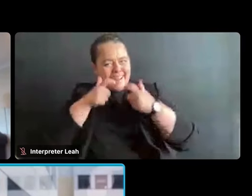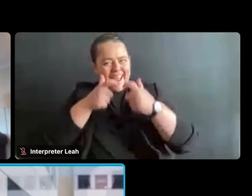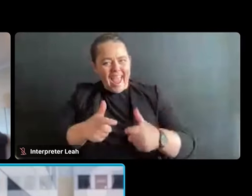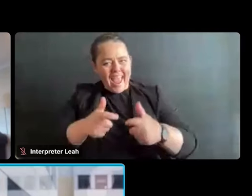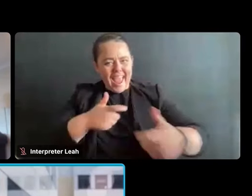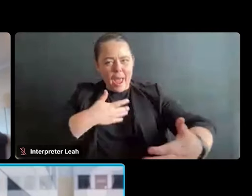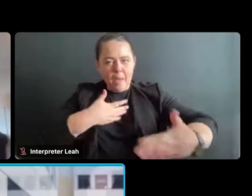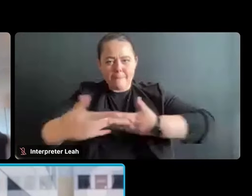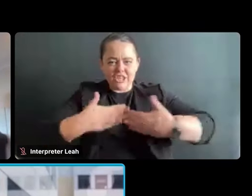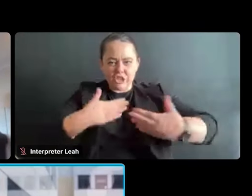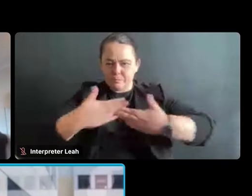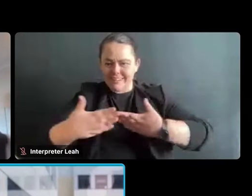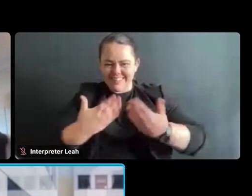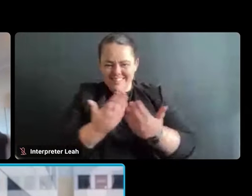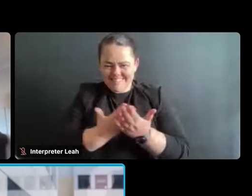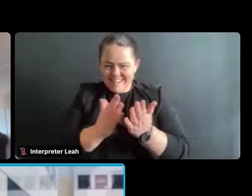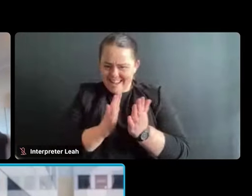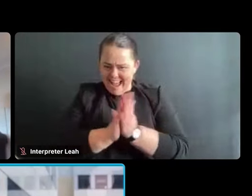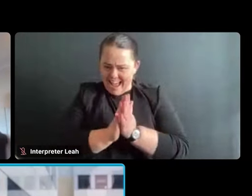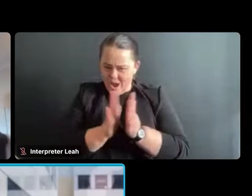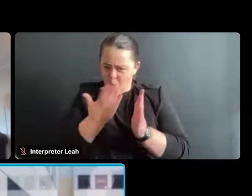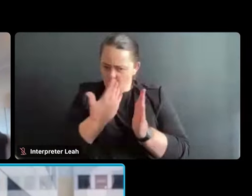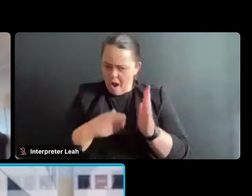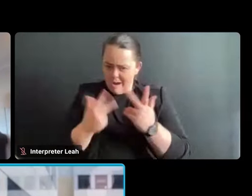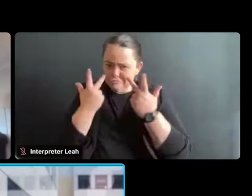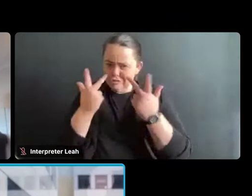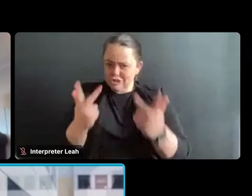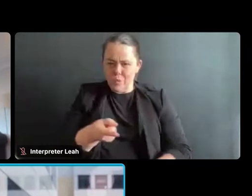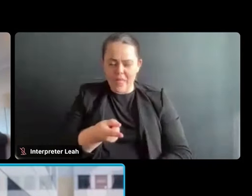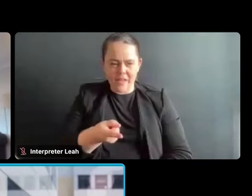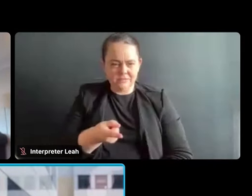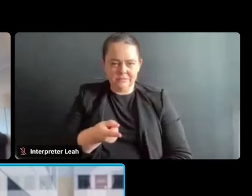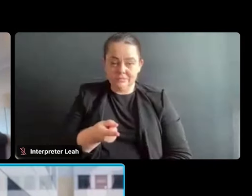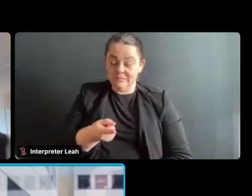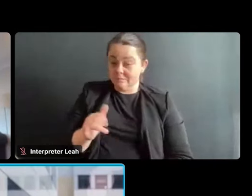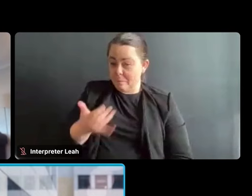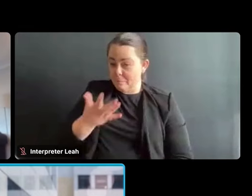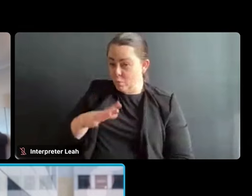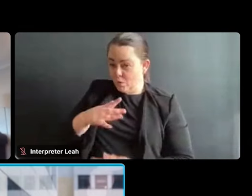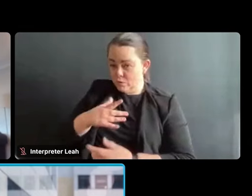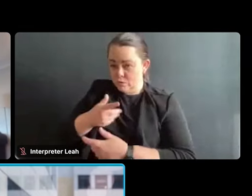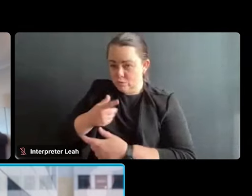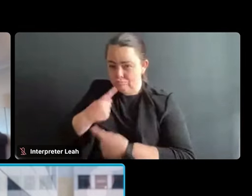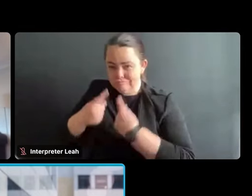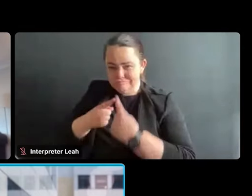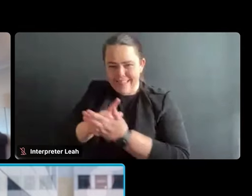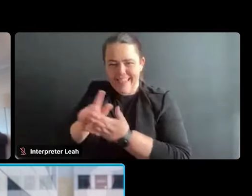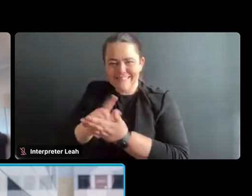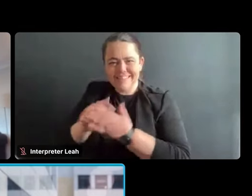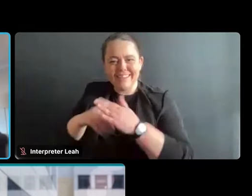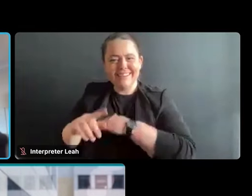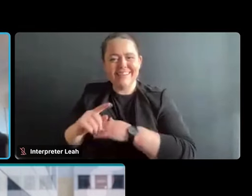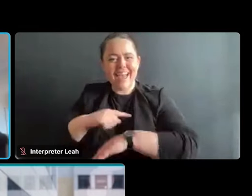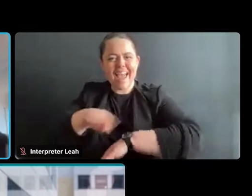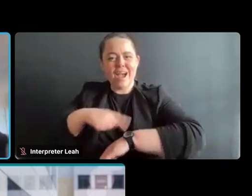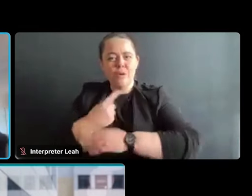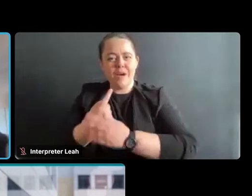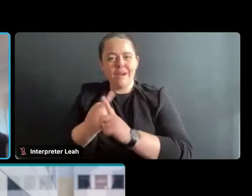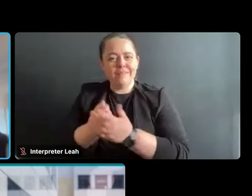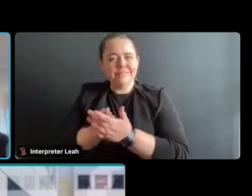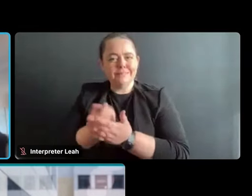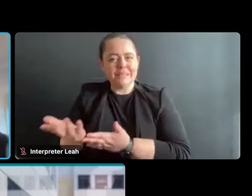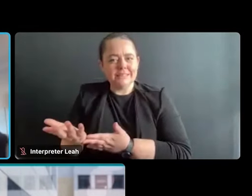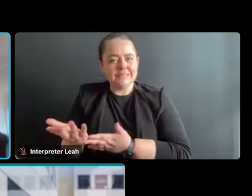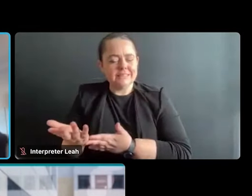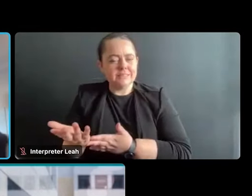touched on that, but you might want to draw that out in labour hours and expenses. Again, so care